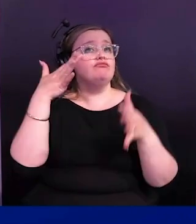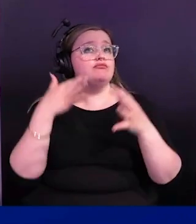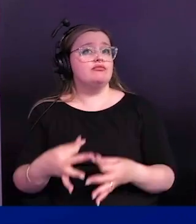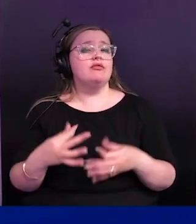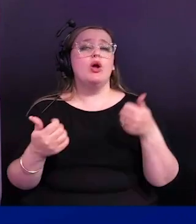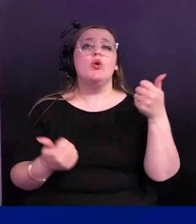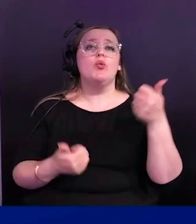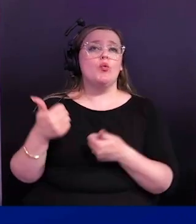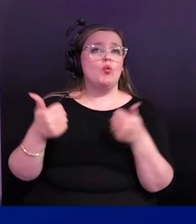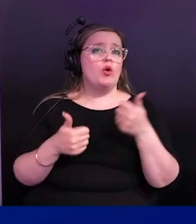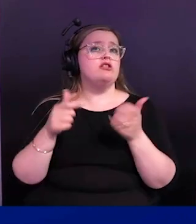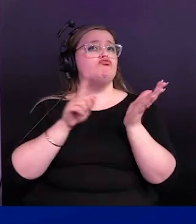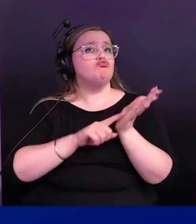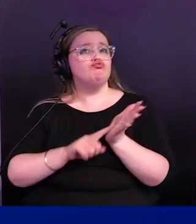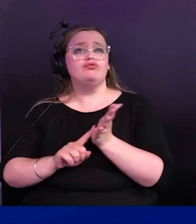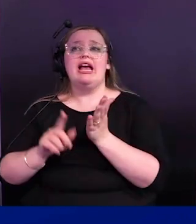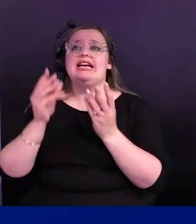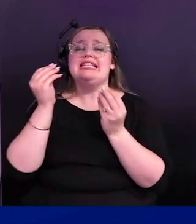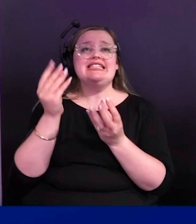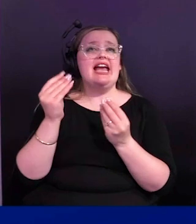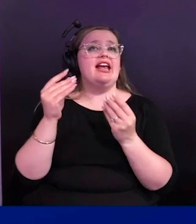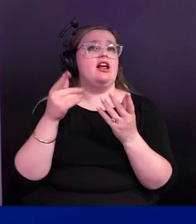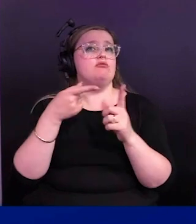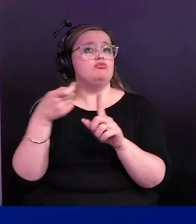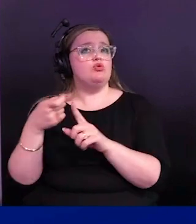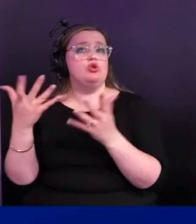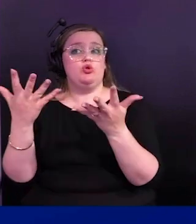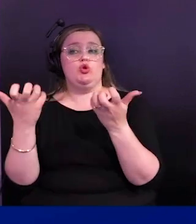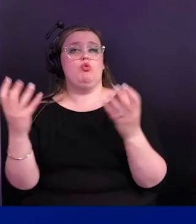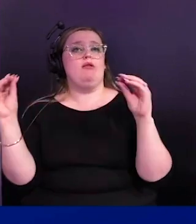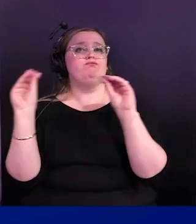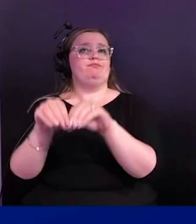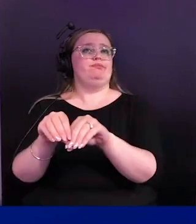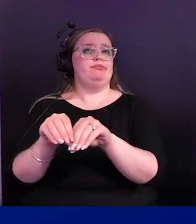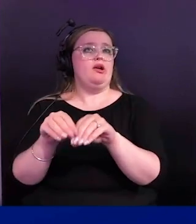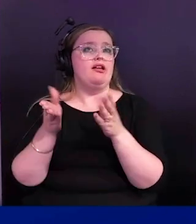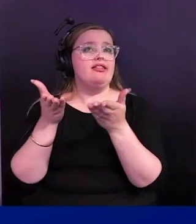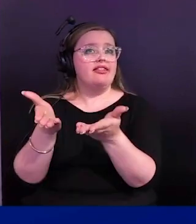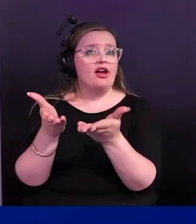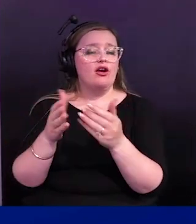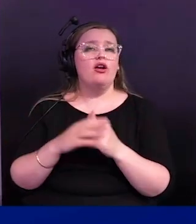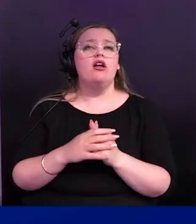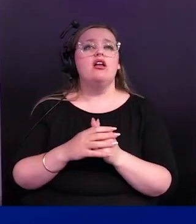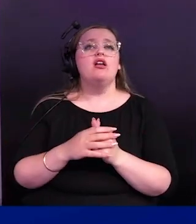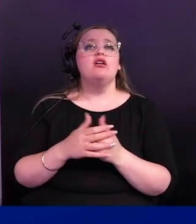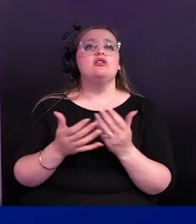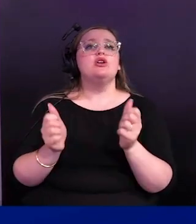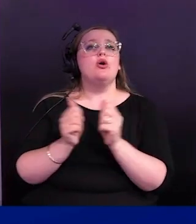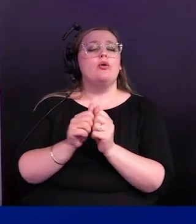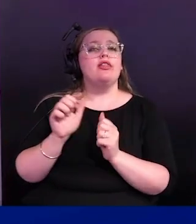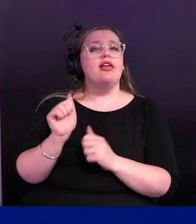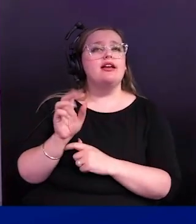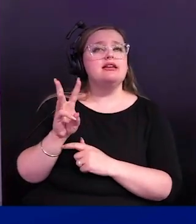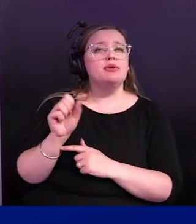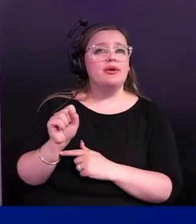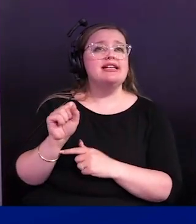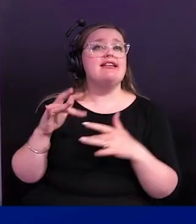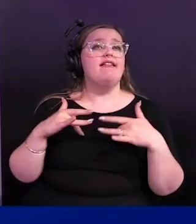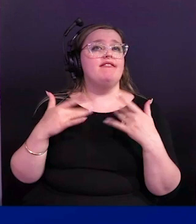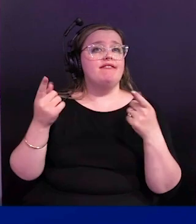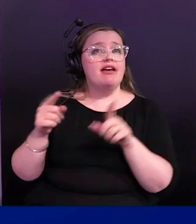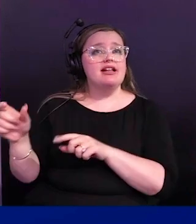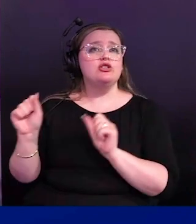auditable data sources you want to collect in CloudTrail Lake. So by default, with AWS events, you can choose CloudTrail events as well as